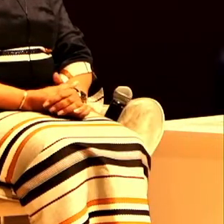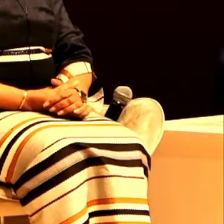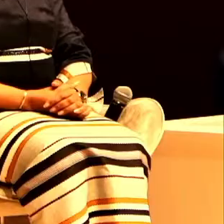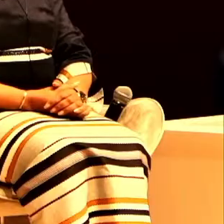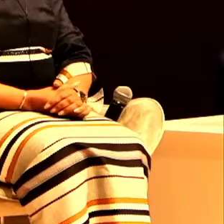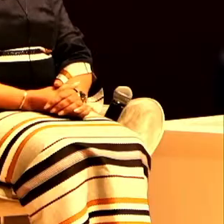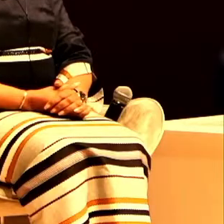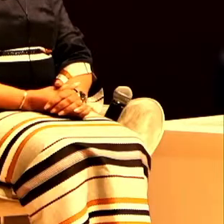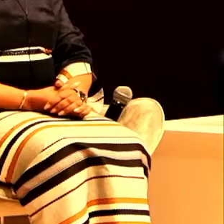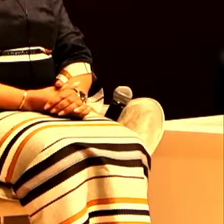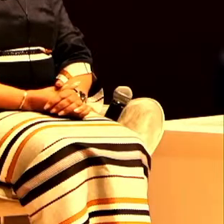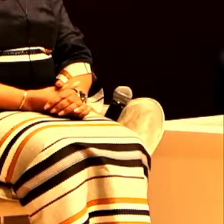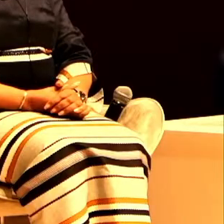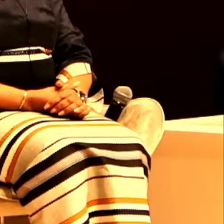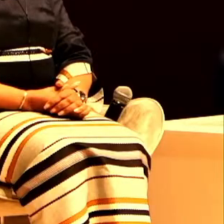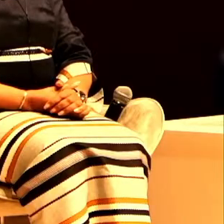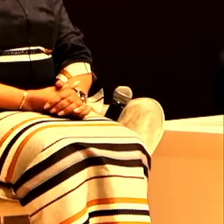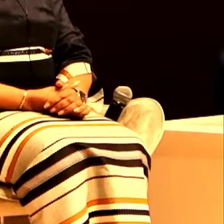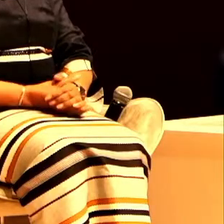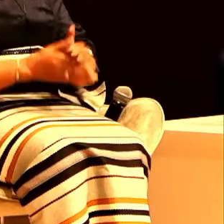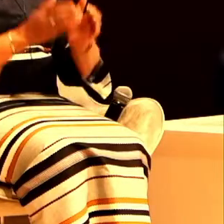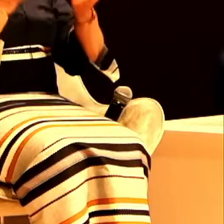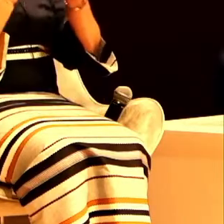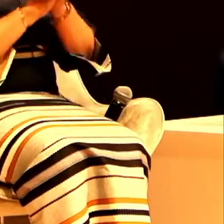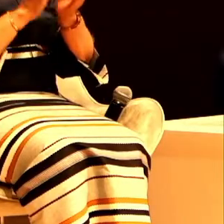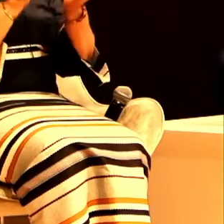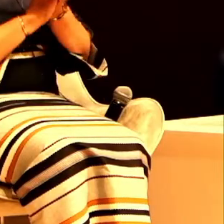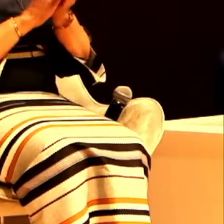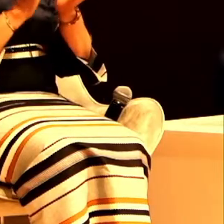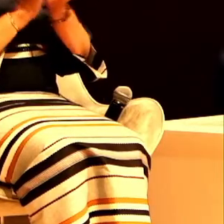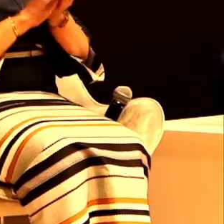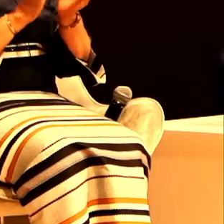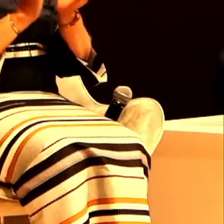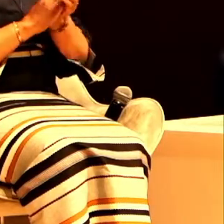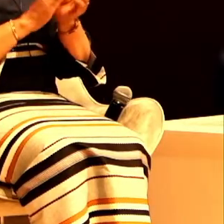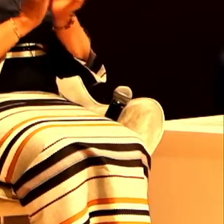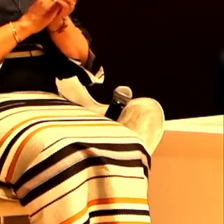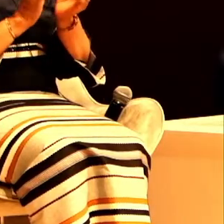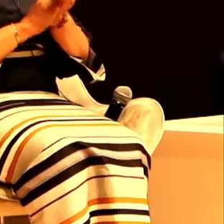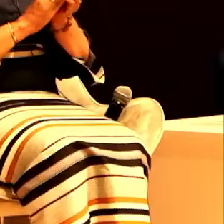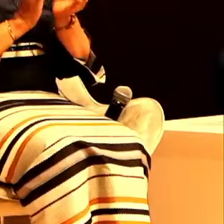Histórico. June 19th was when they achieved their victory.